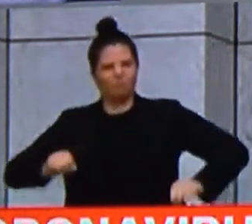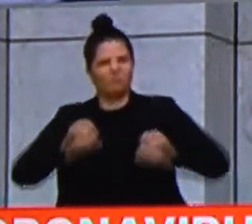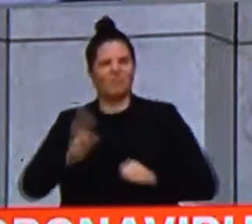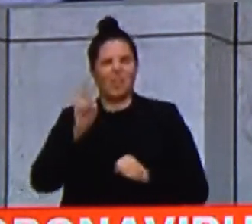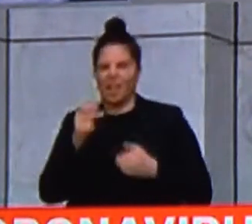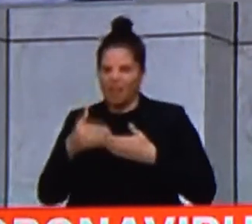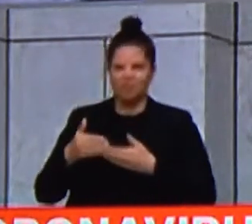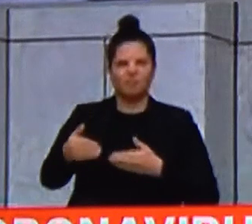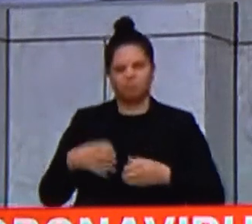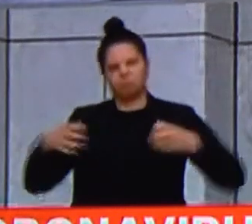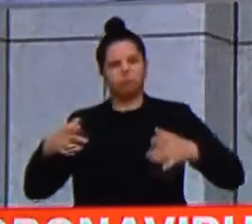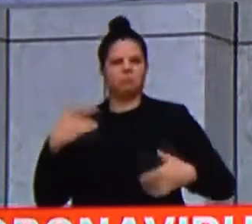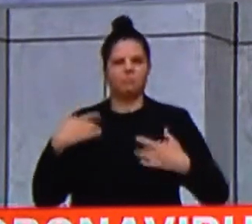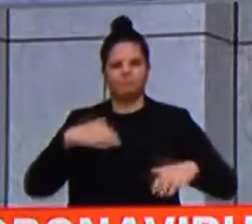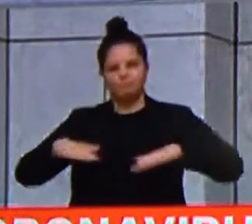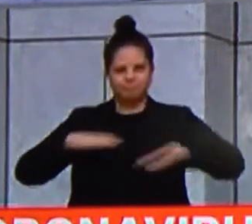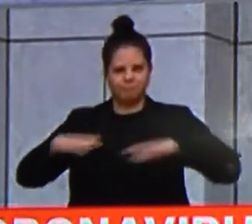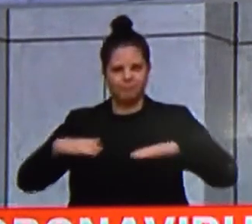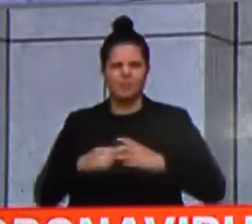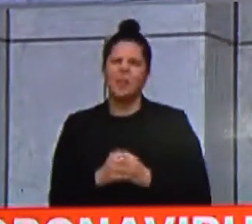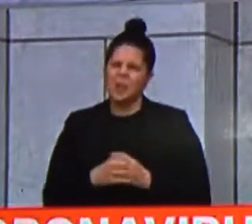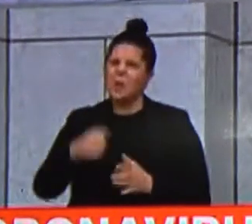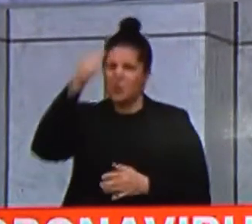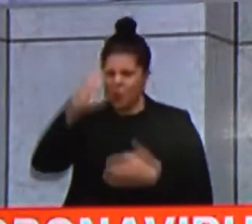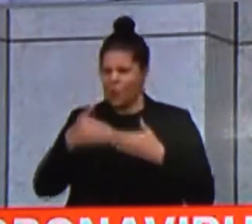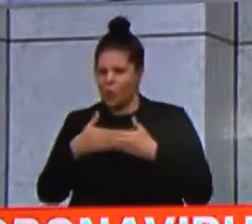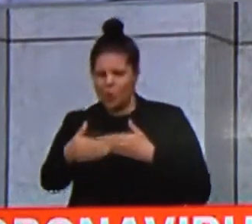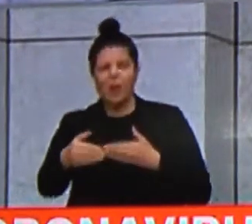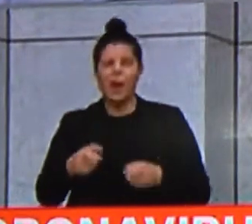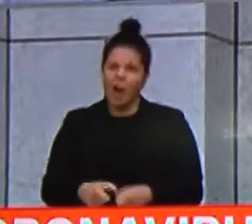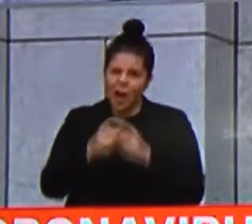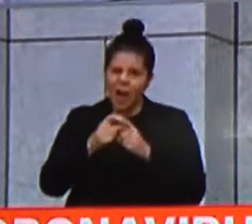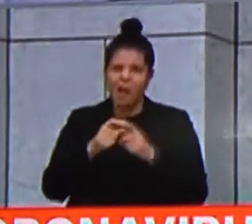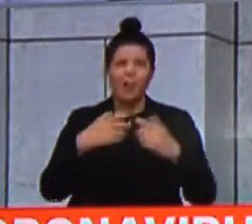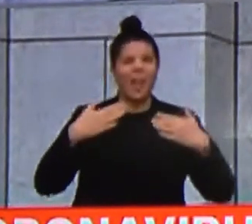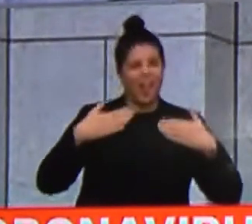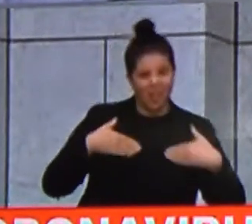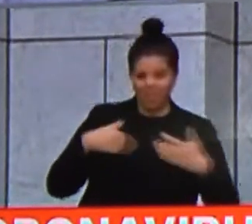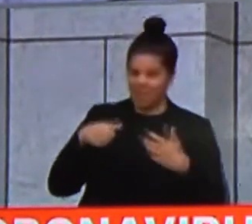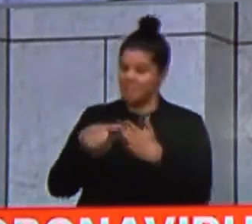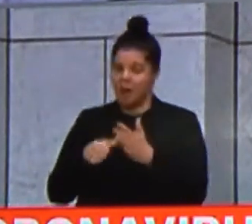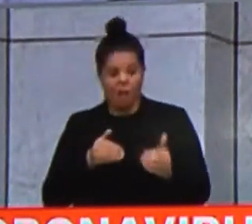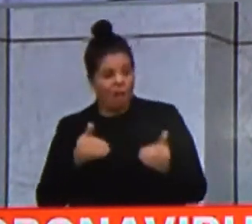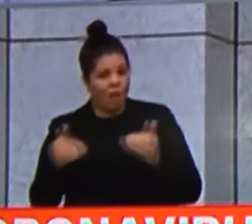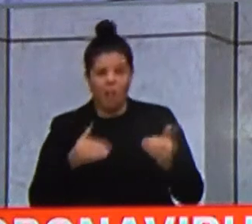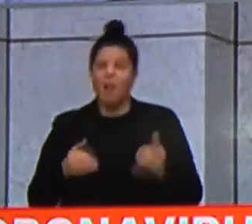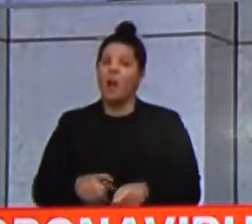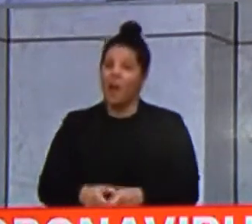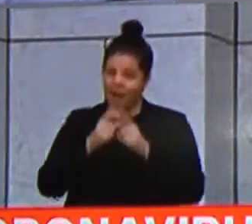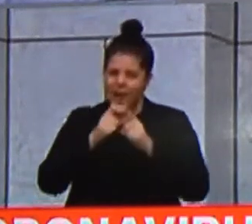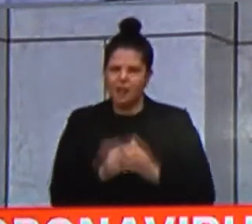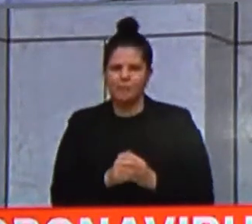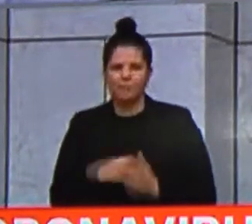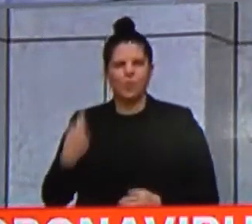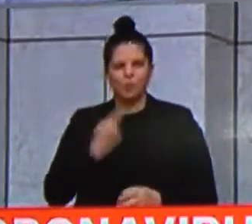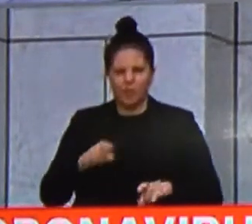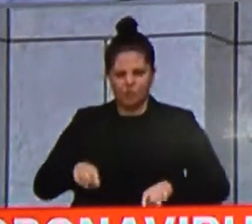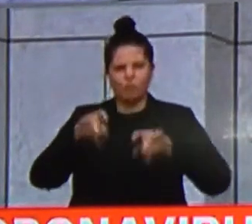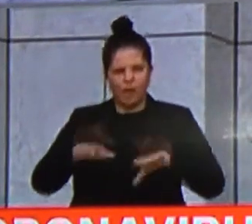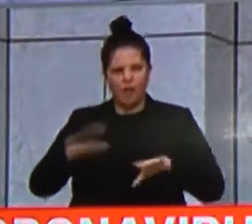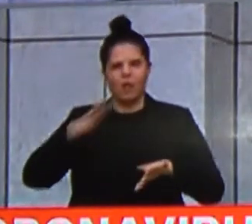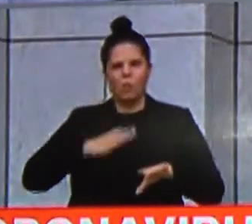general practice and other healthcare services available from their chosen providers. Services, as the Minister has said,